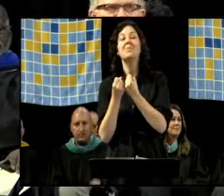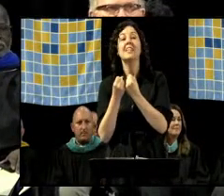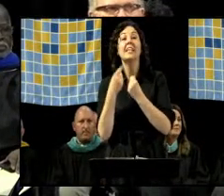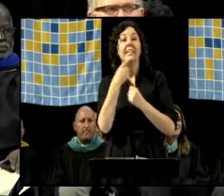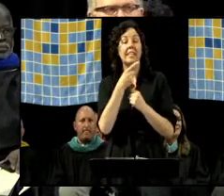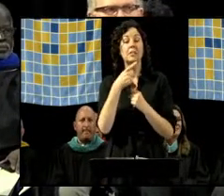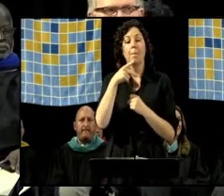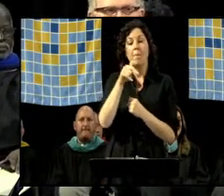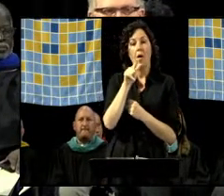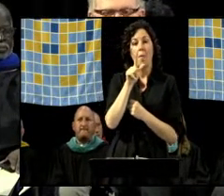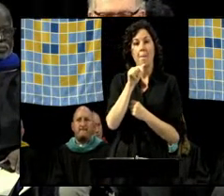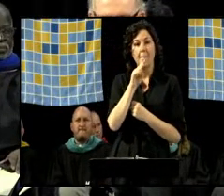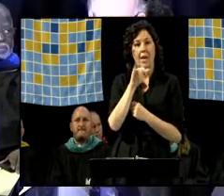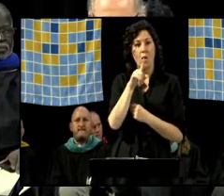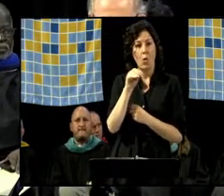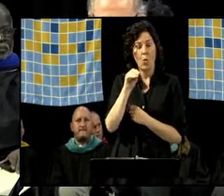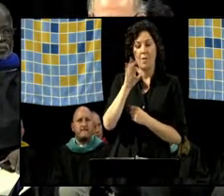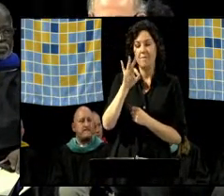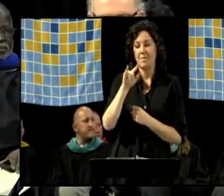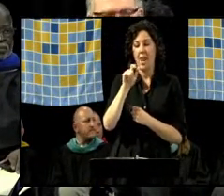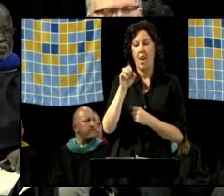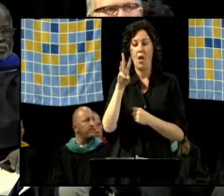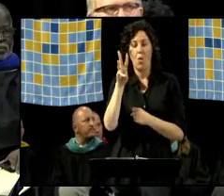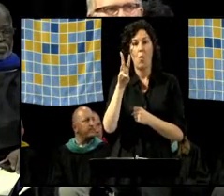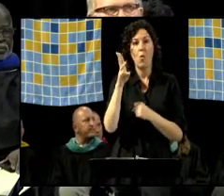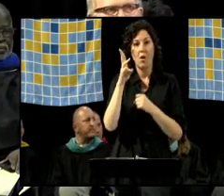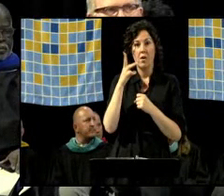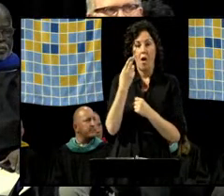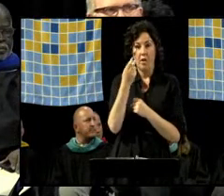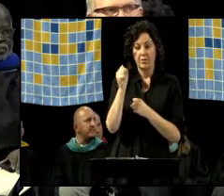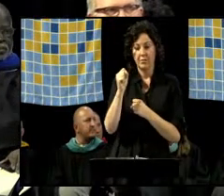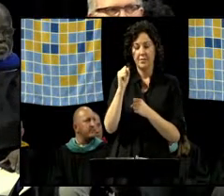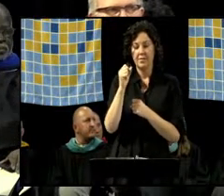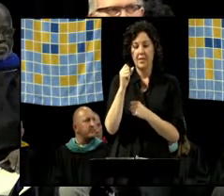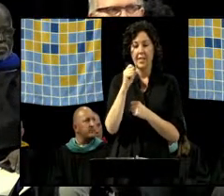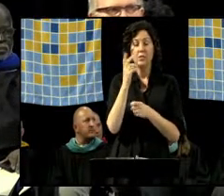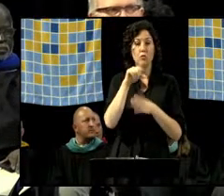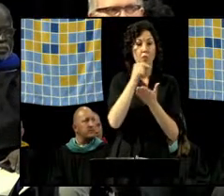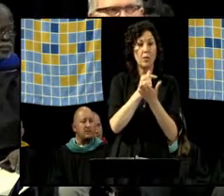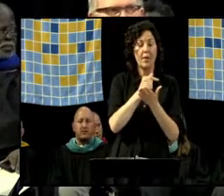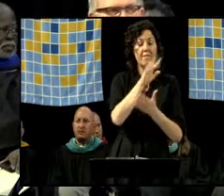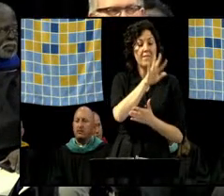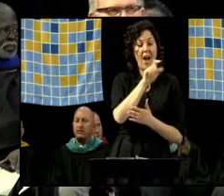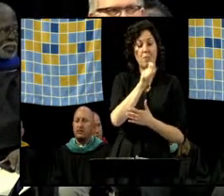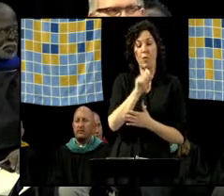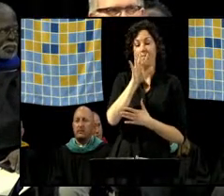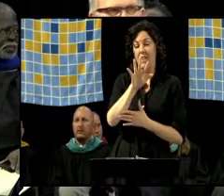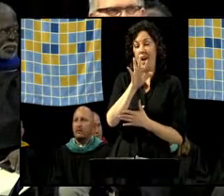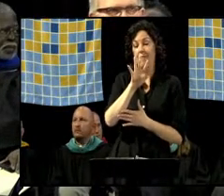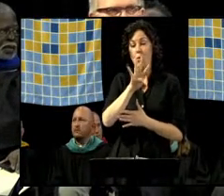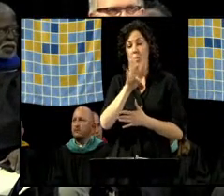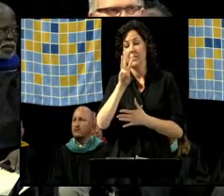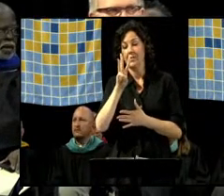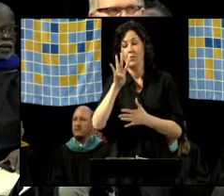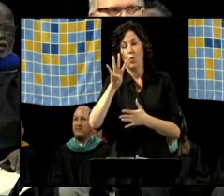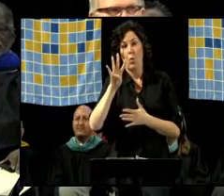Fellow Scholar and is graduating with a 5.464 GPA.